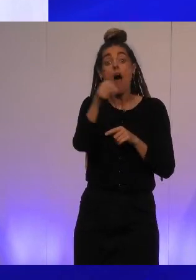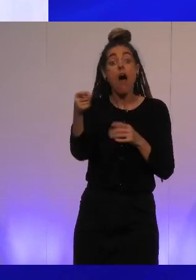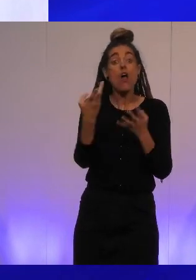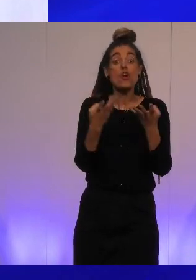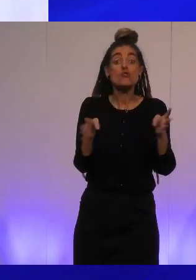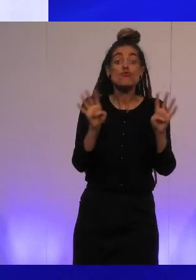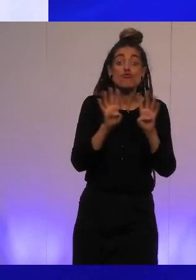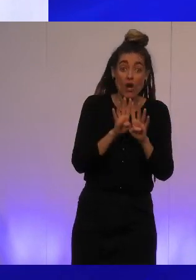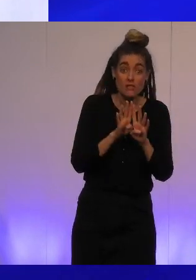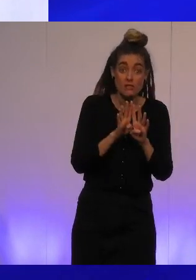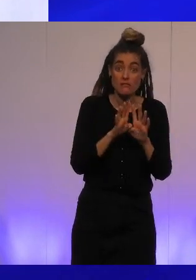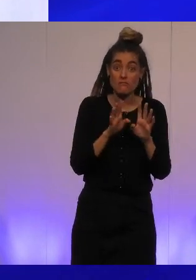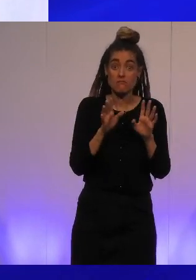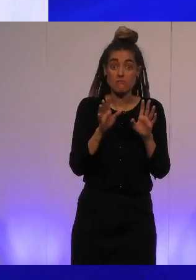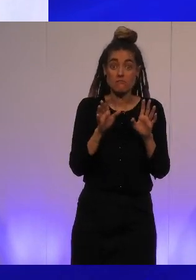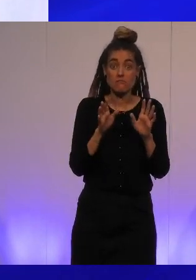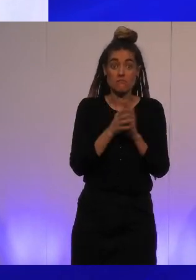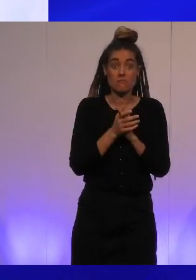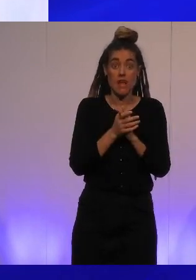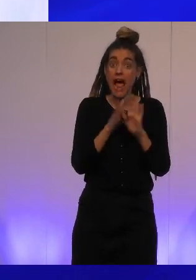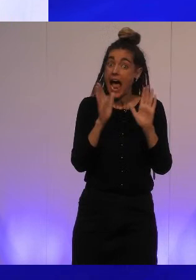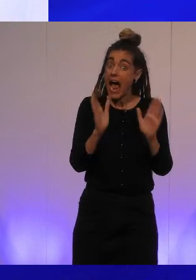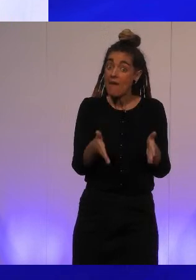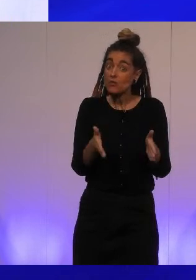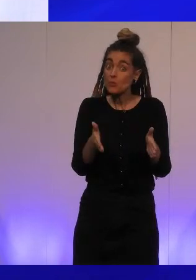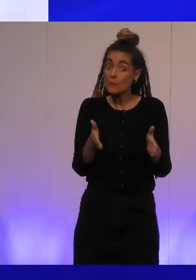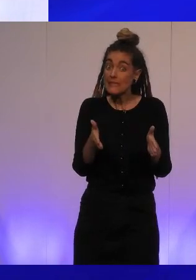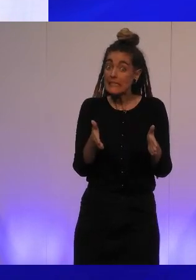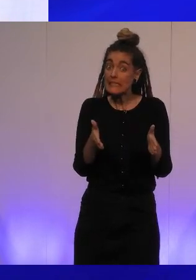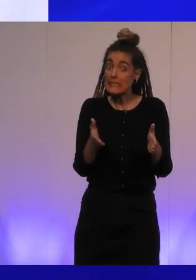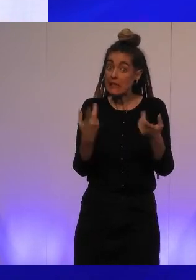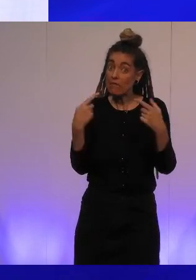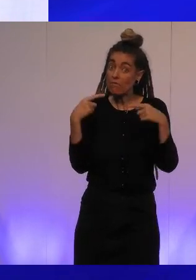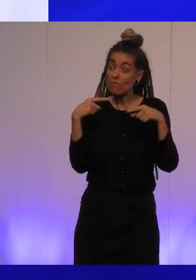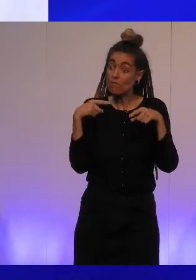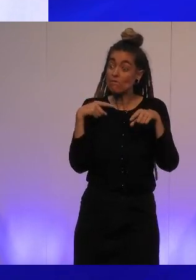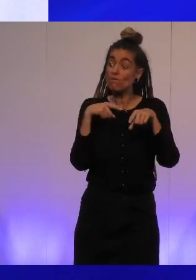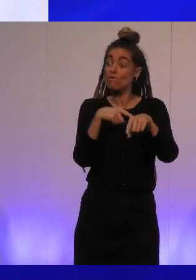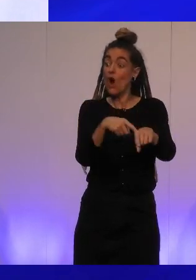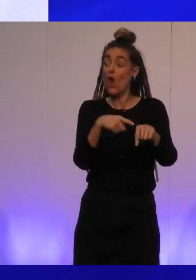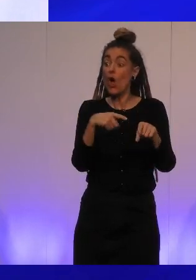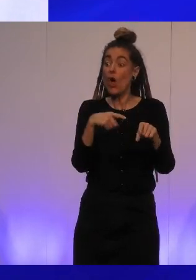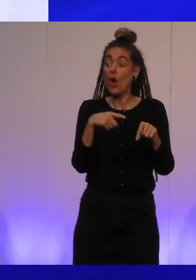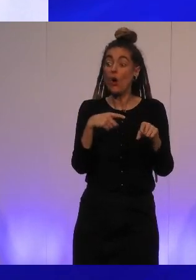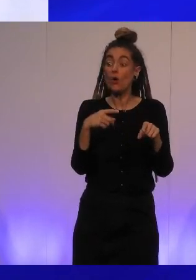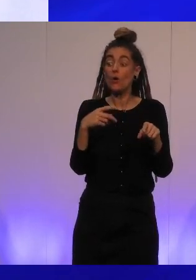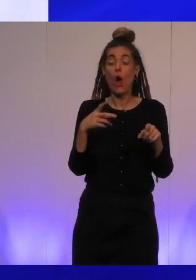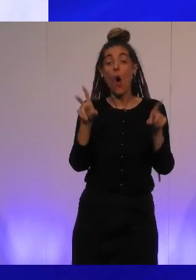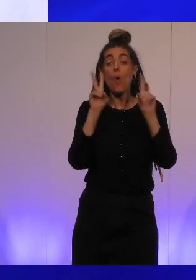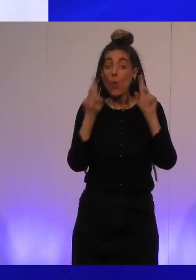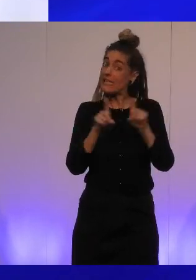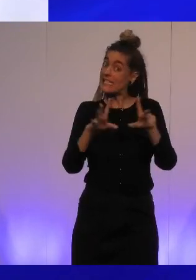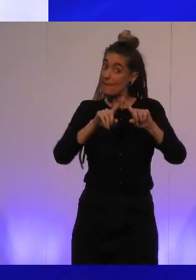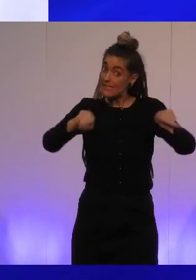And I Look Like This badges? Yes, they have. David's done a fabulous job, as you heard him talk, promoting